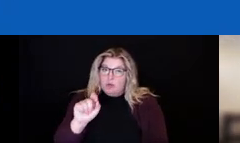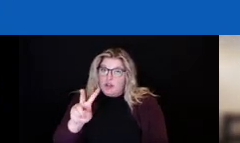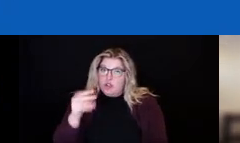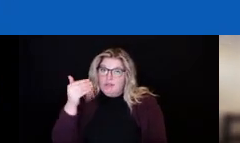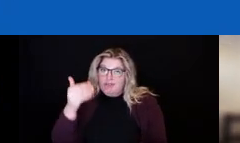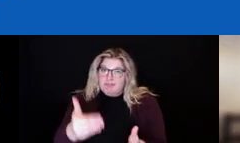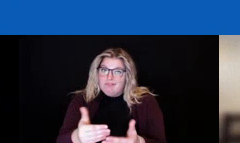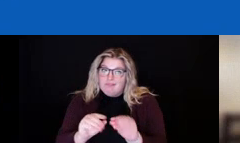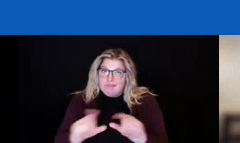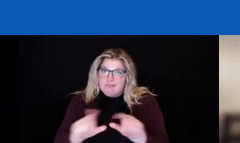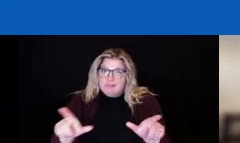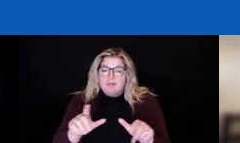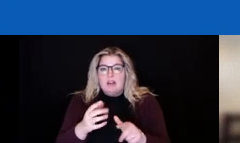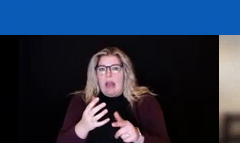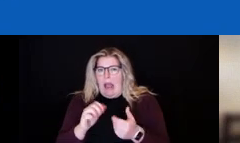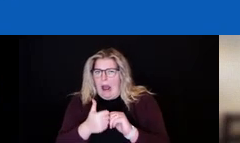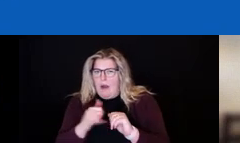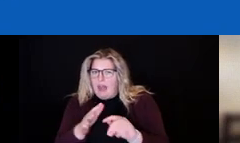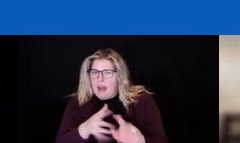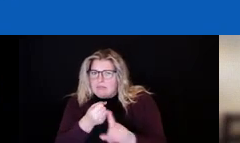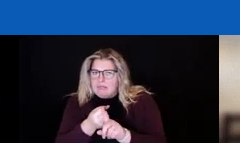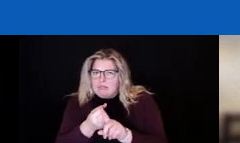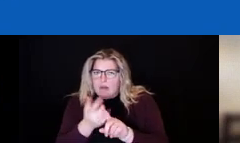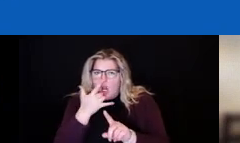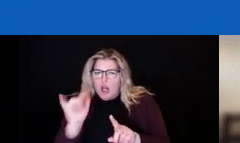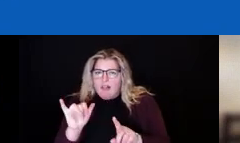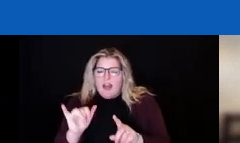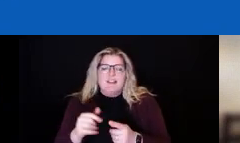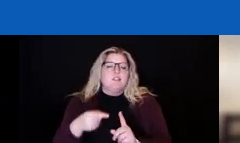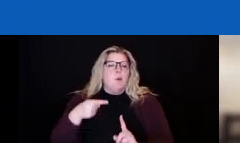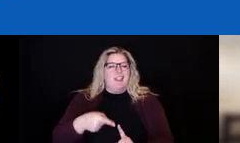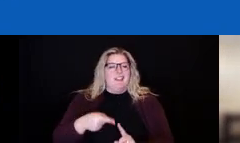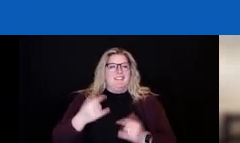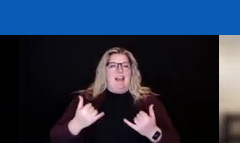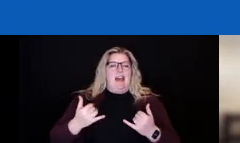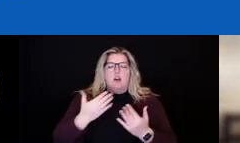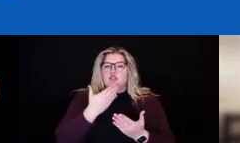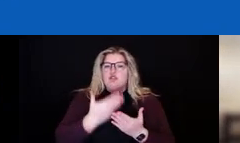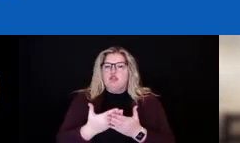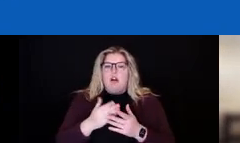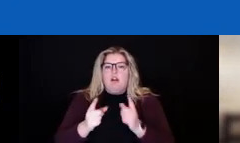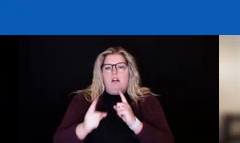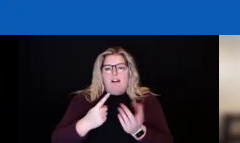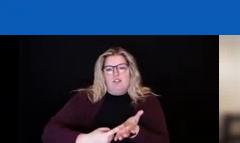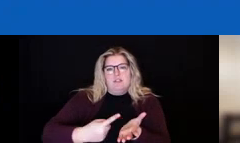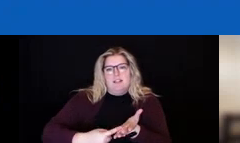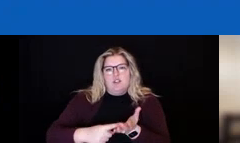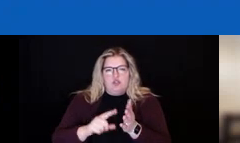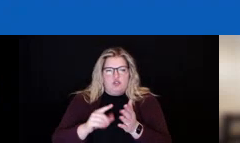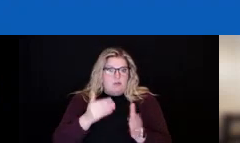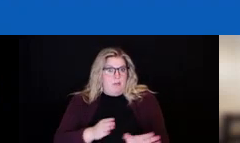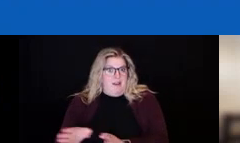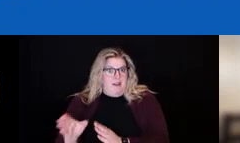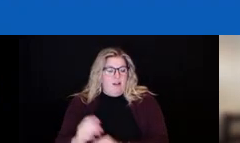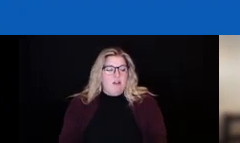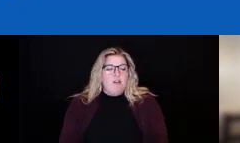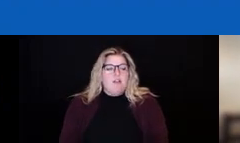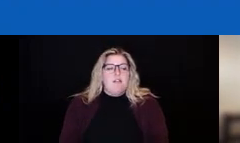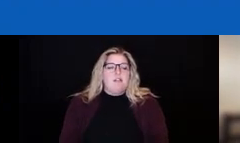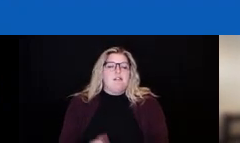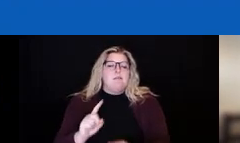will look like for that as well. So I think this is a great conversation to prepare us for that as well. But we have here